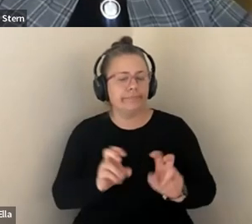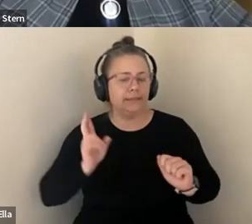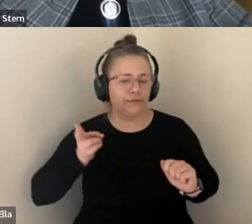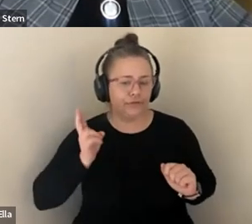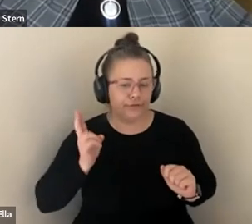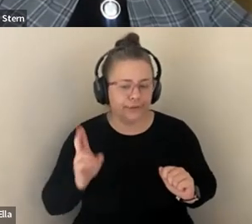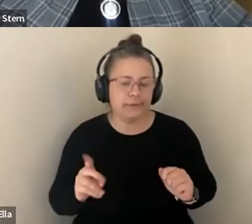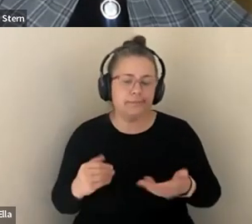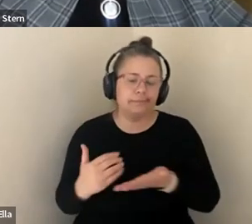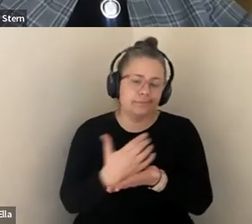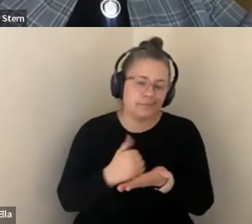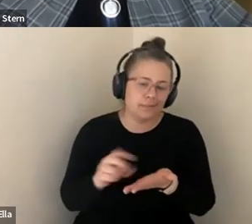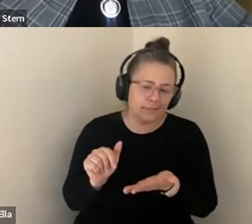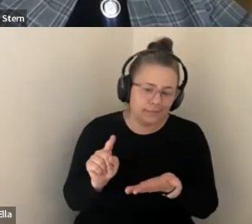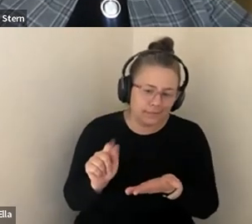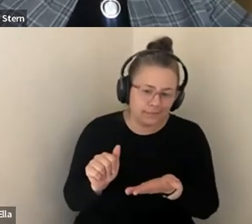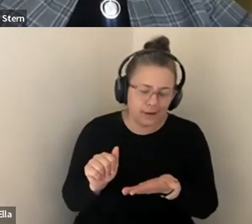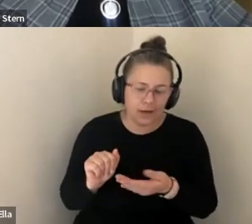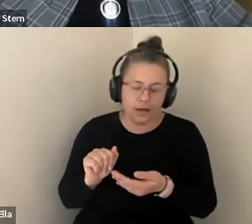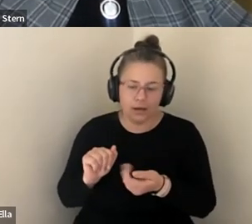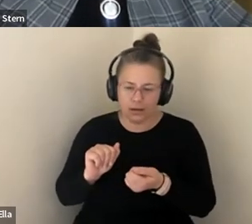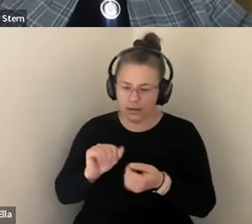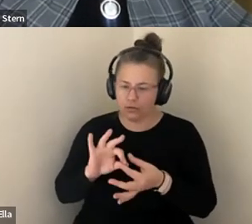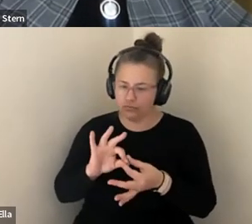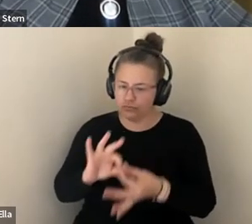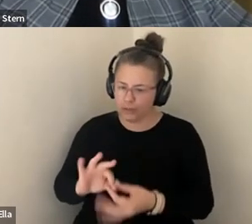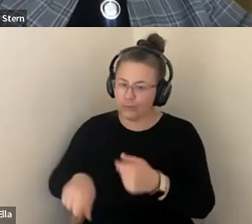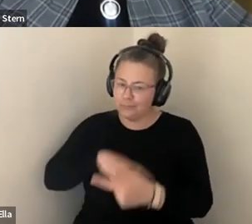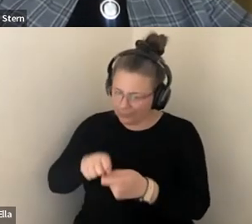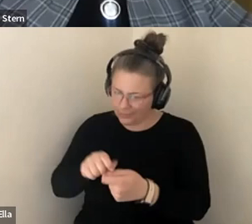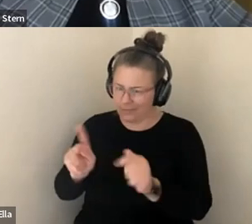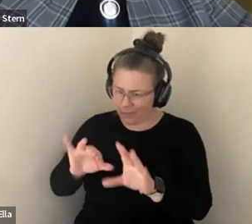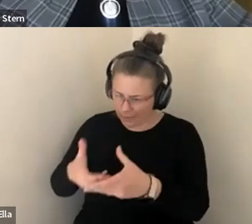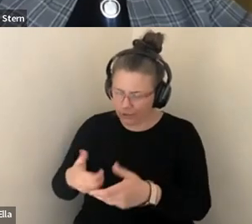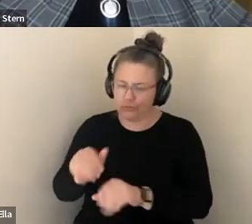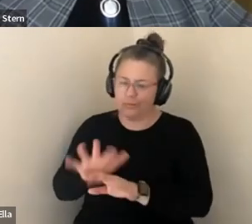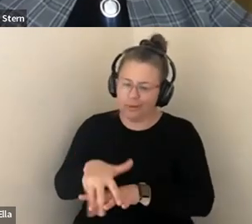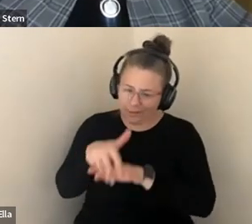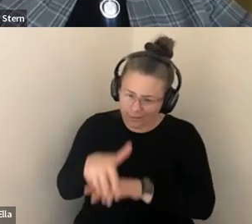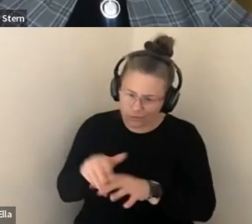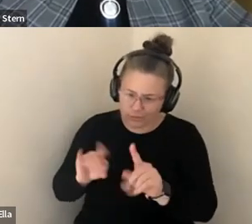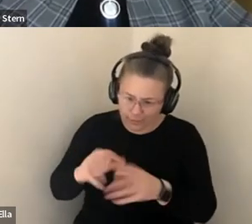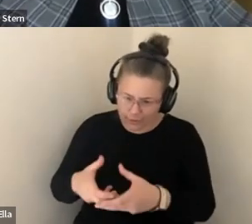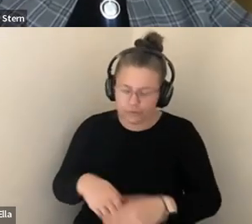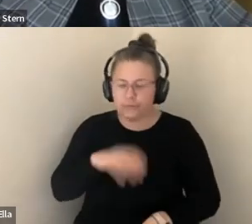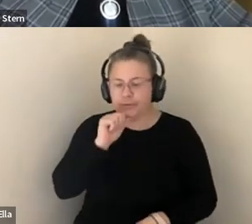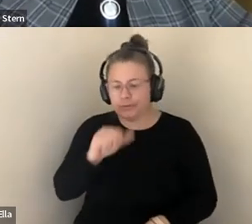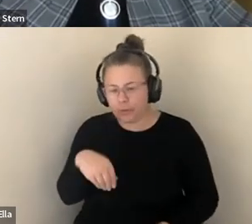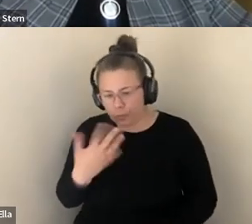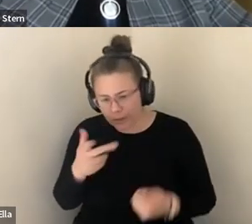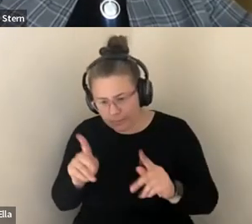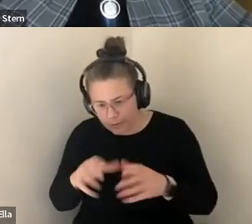data collection on various populations, indigenous populations, non-white populations, and the sort